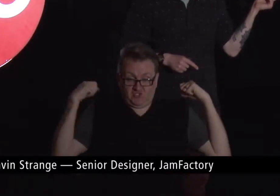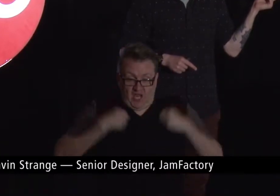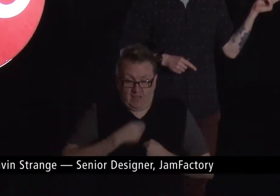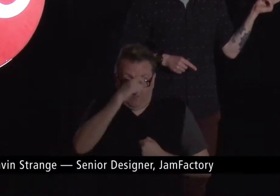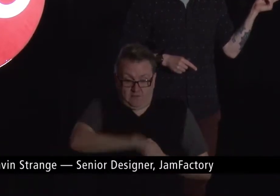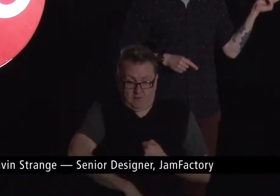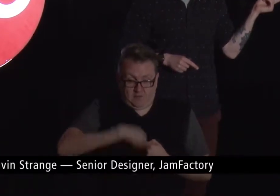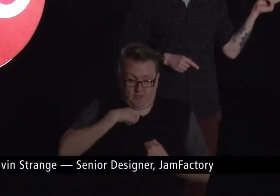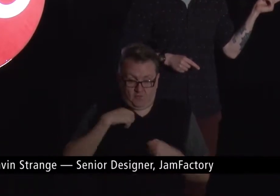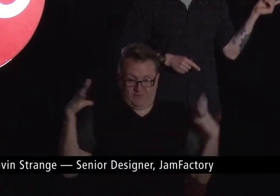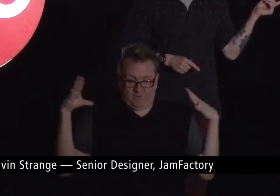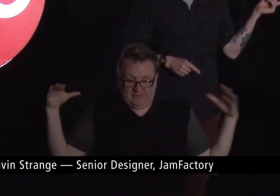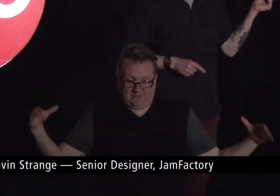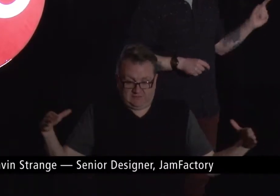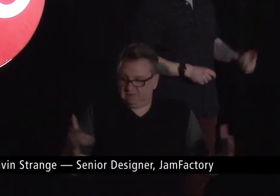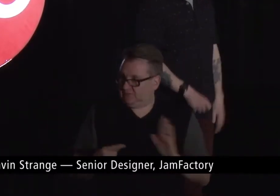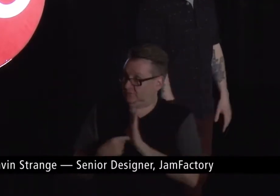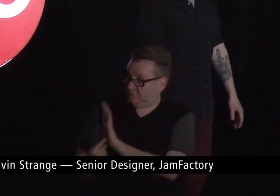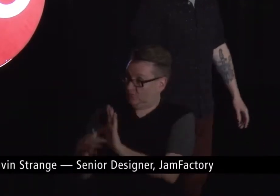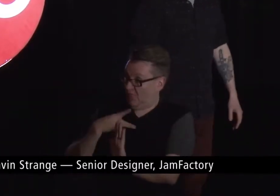it and said, what do you think?